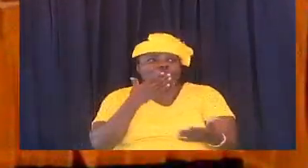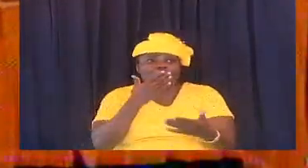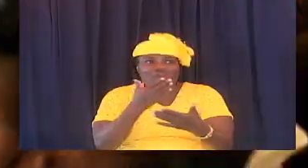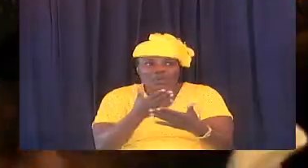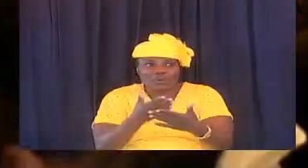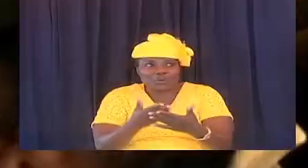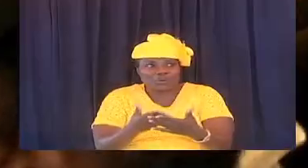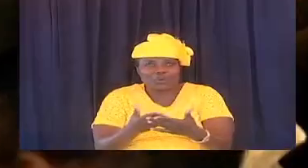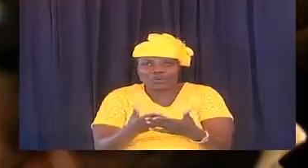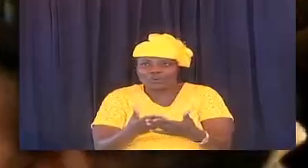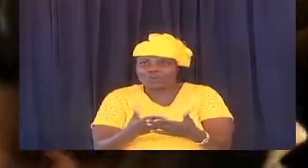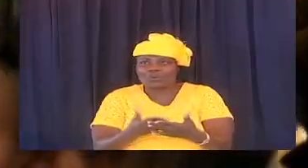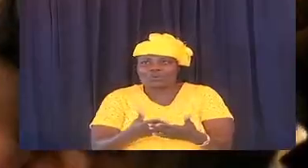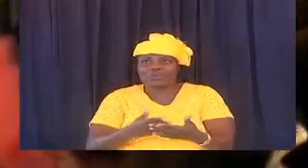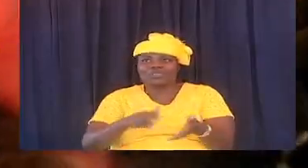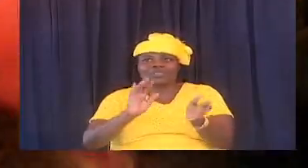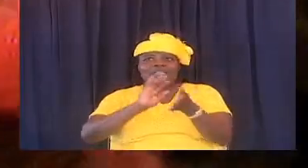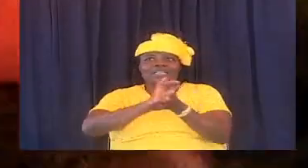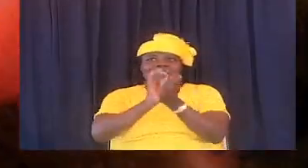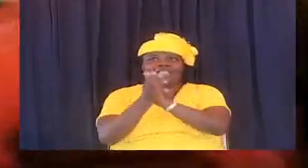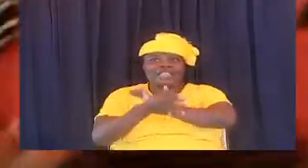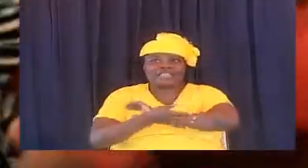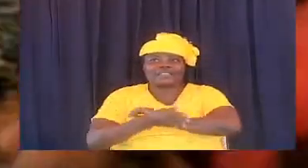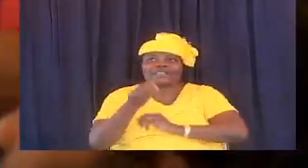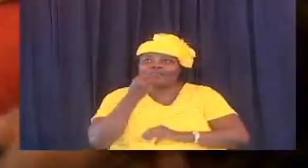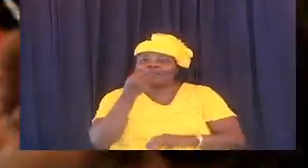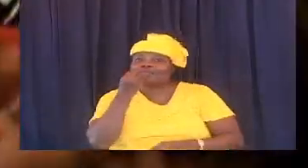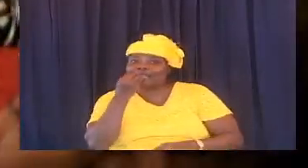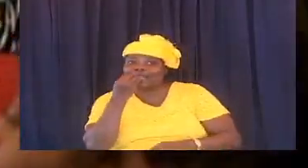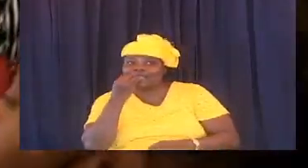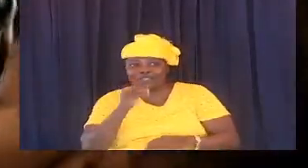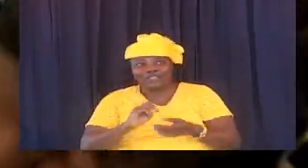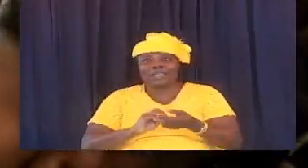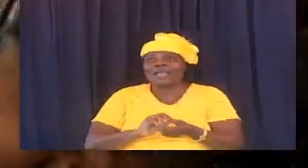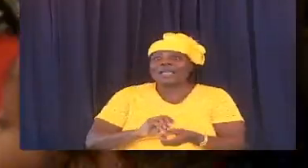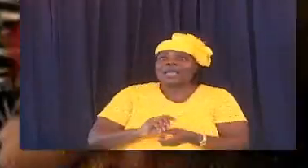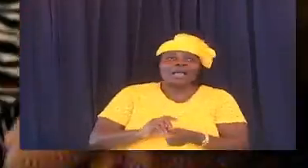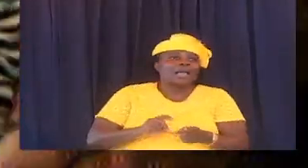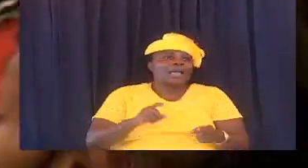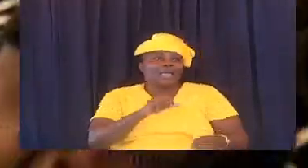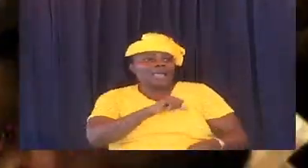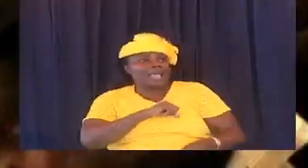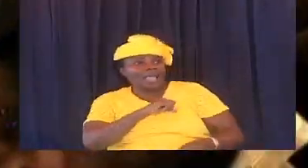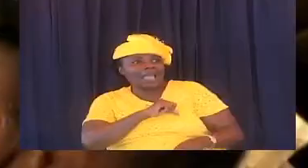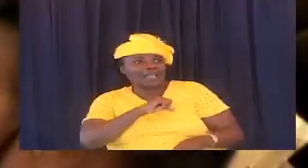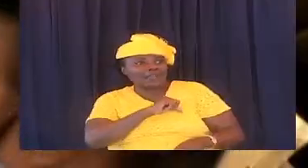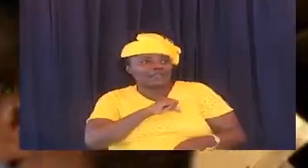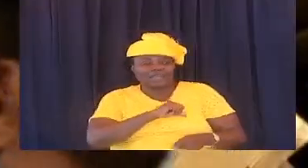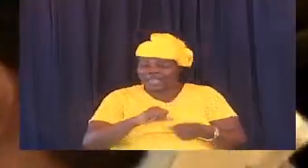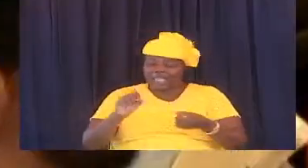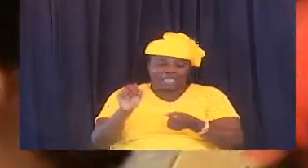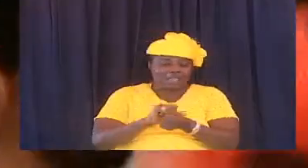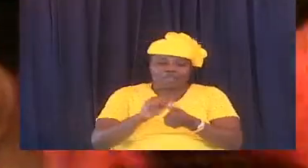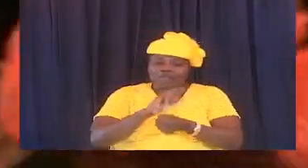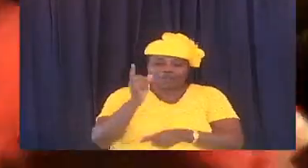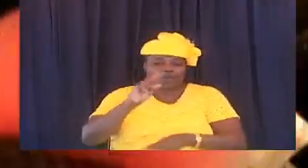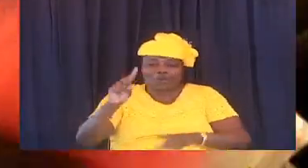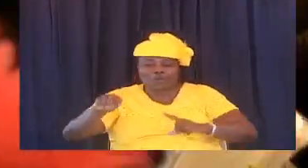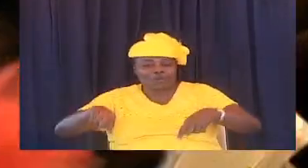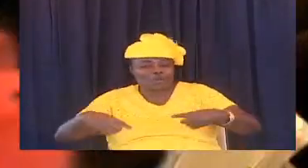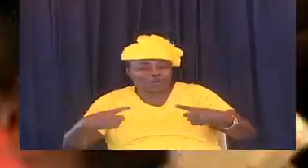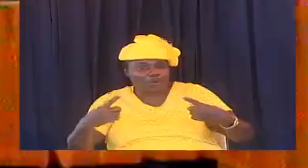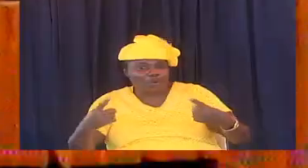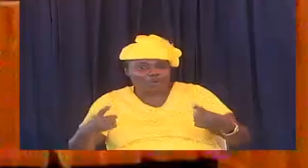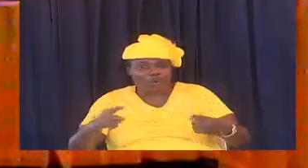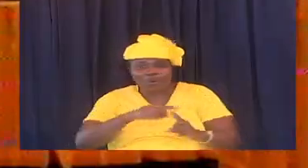was doing good. Fed the multitude, changed their attitude, everywhere he went.